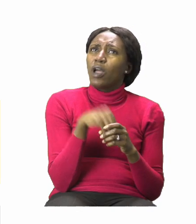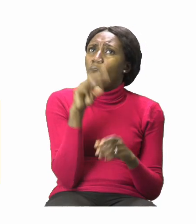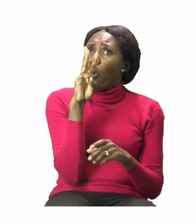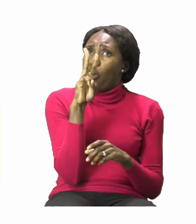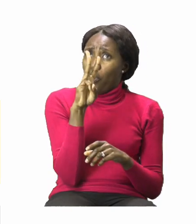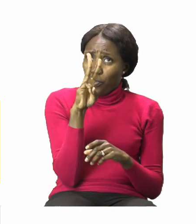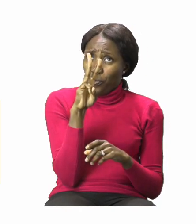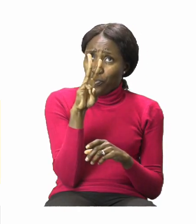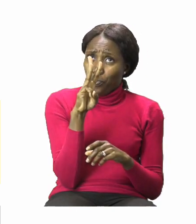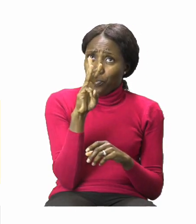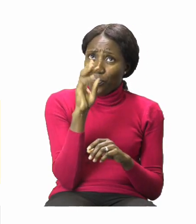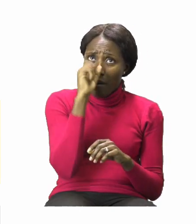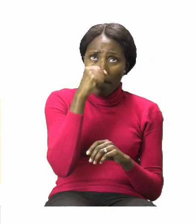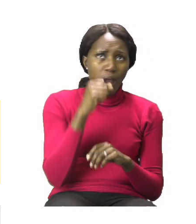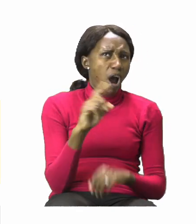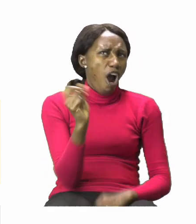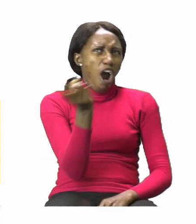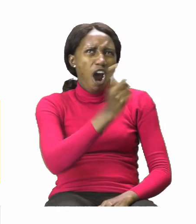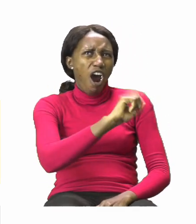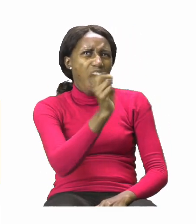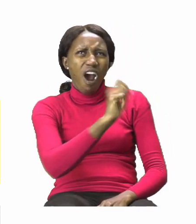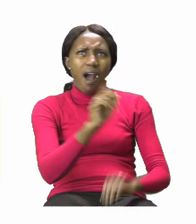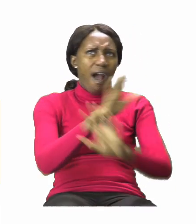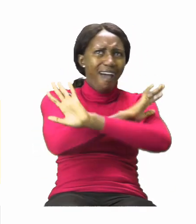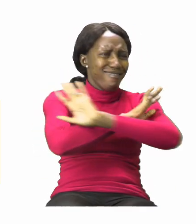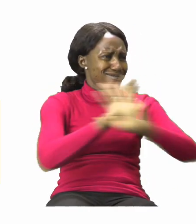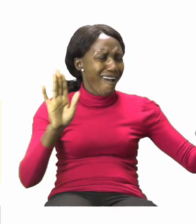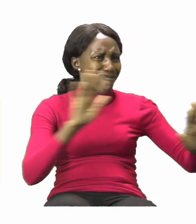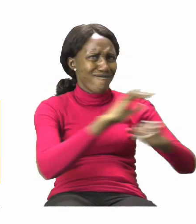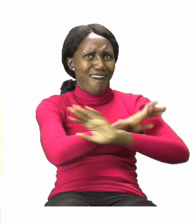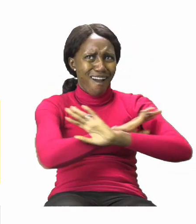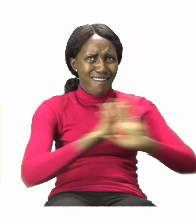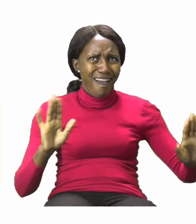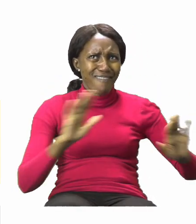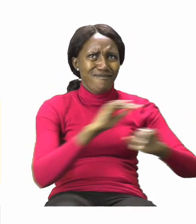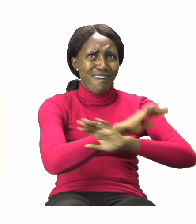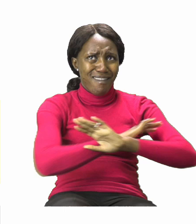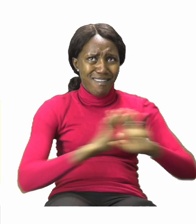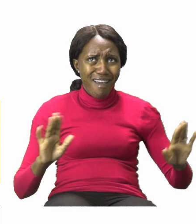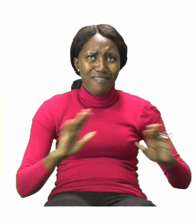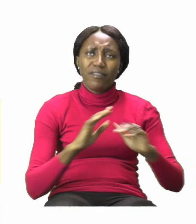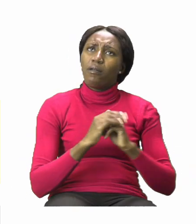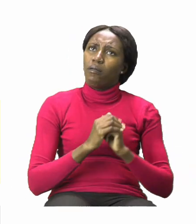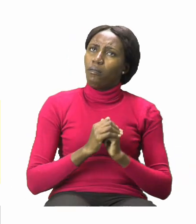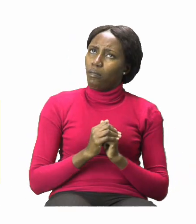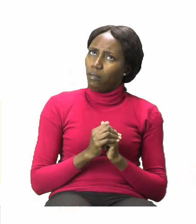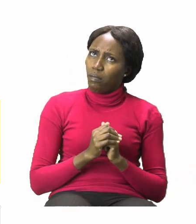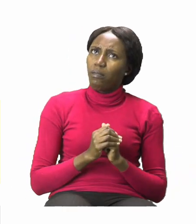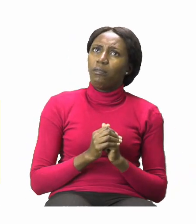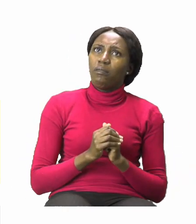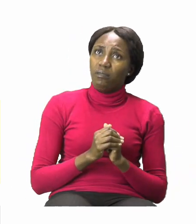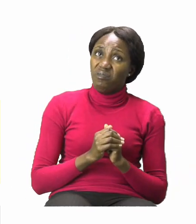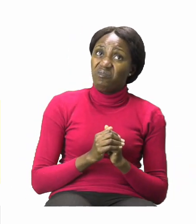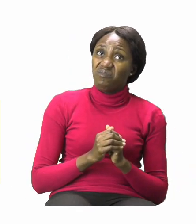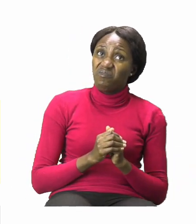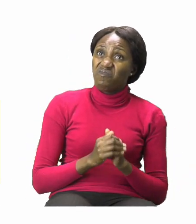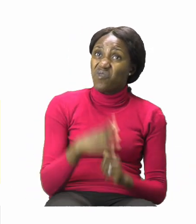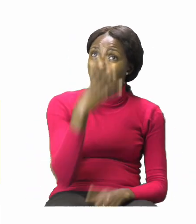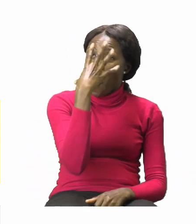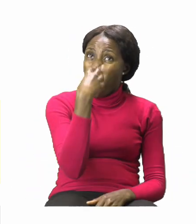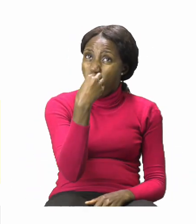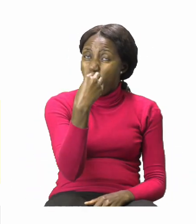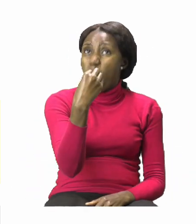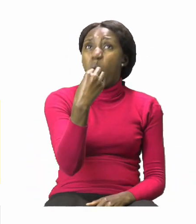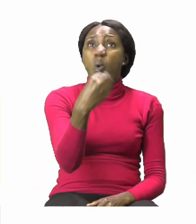"Not by the hairs of our chinny chin chins." Then